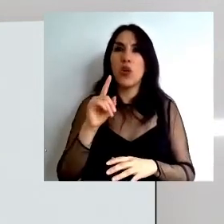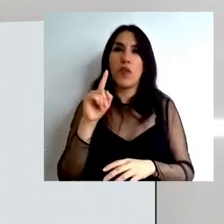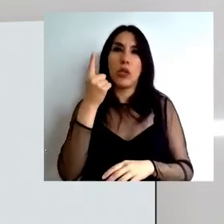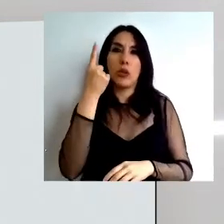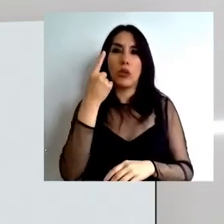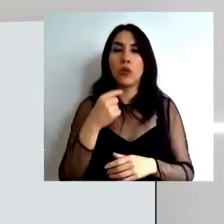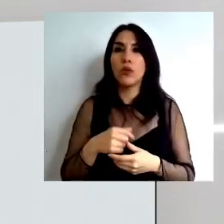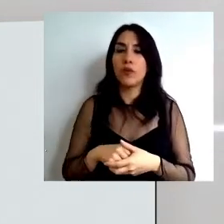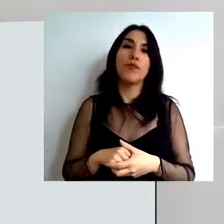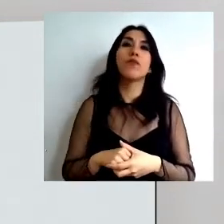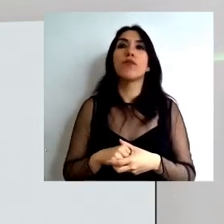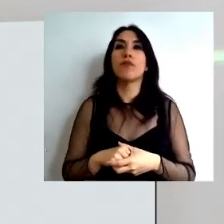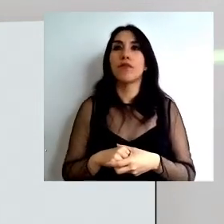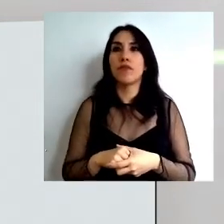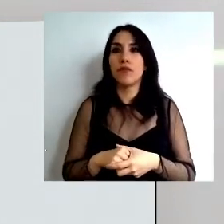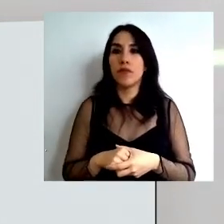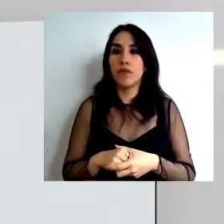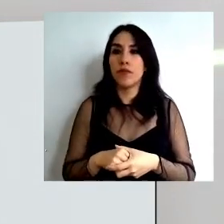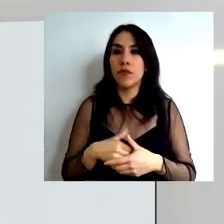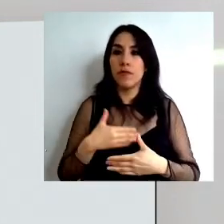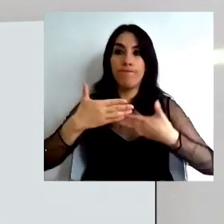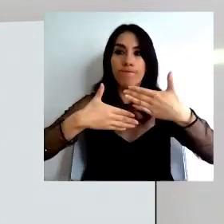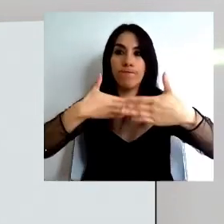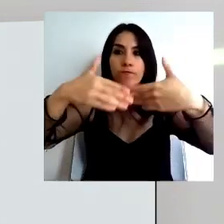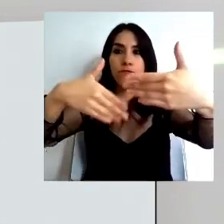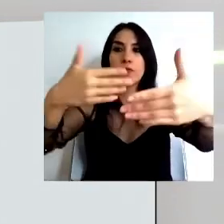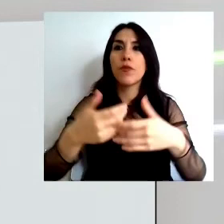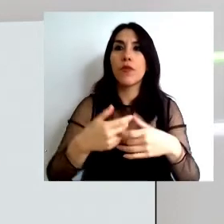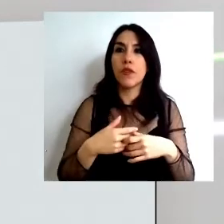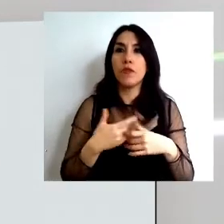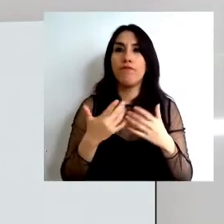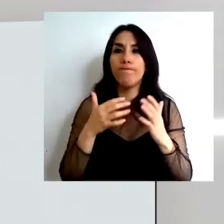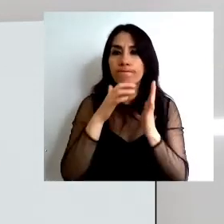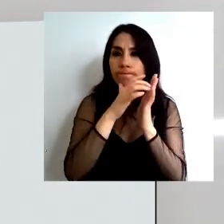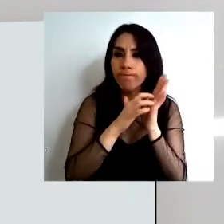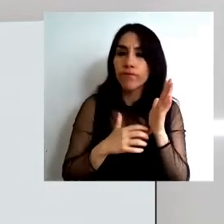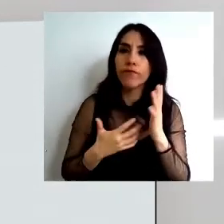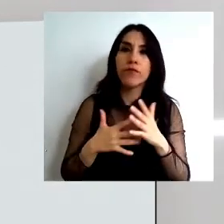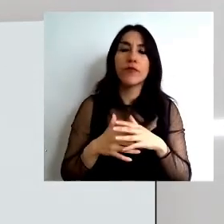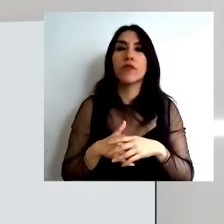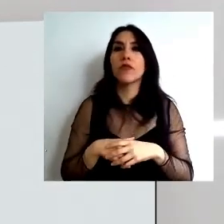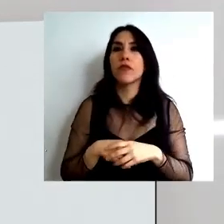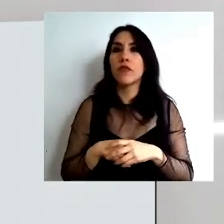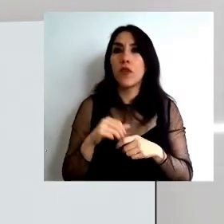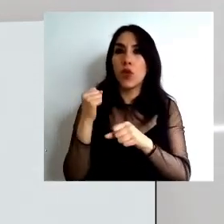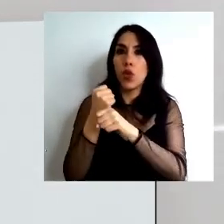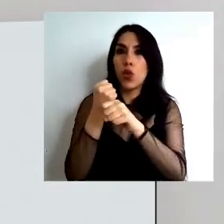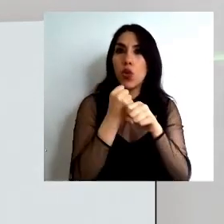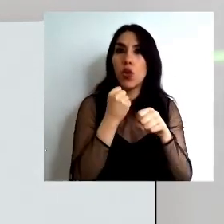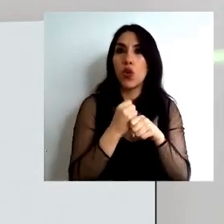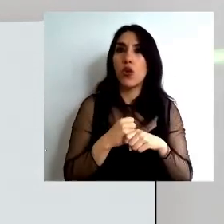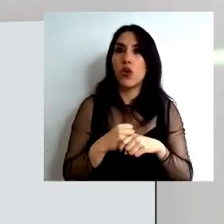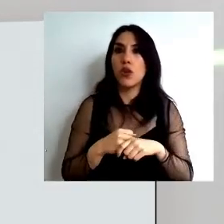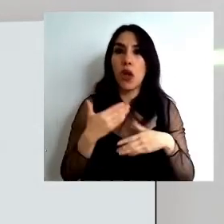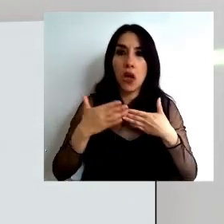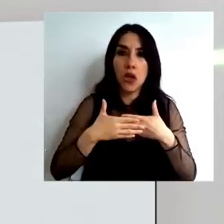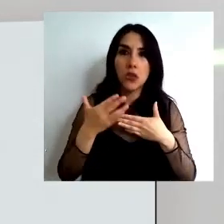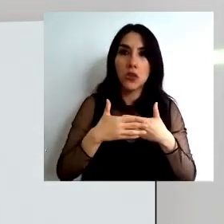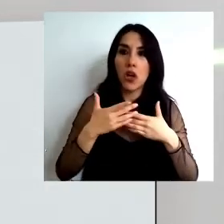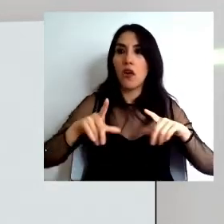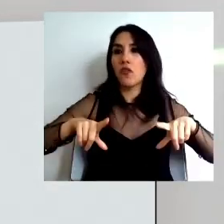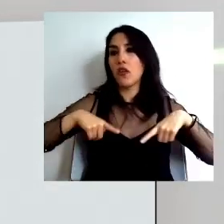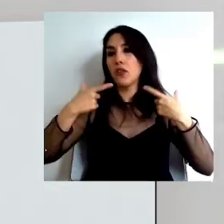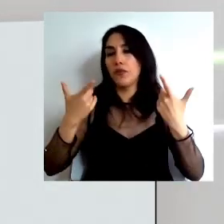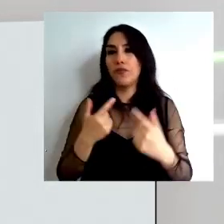their life easier. So with a really good intranet, and so that they do not have